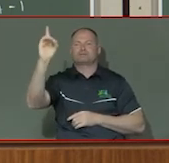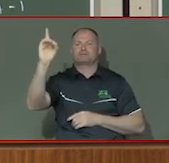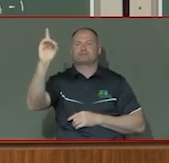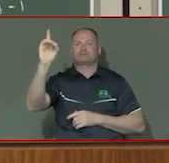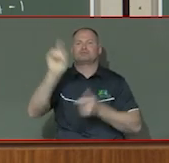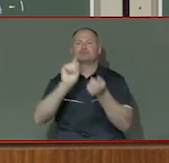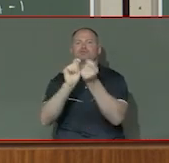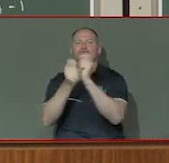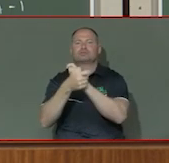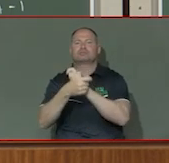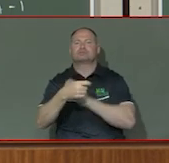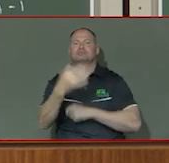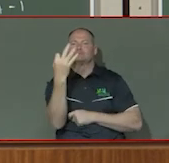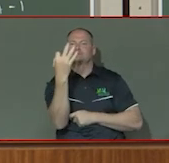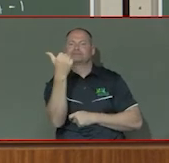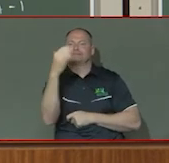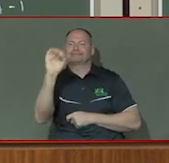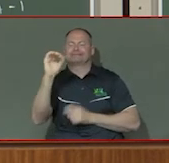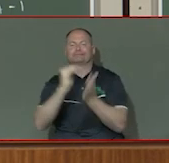becomes